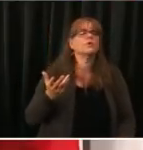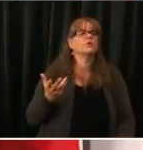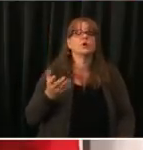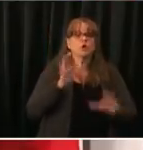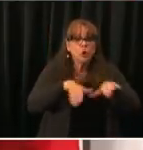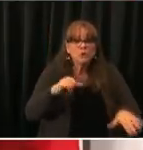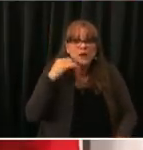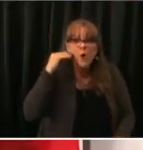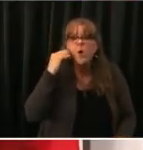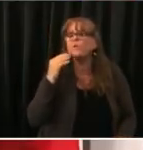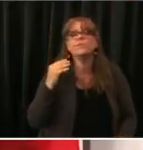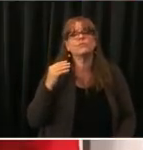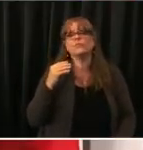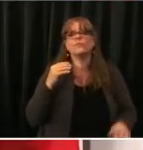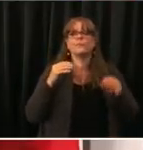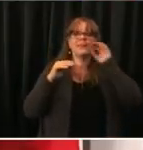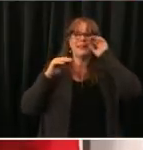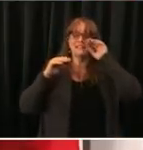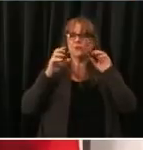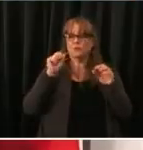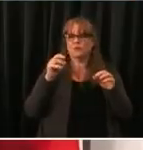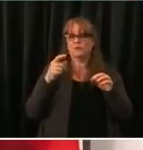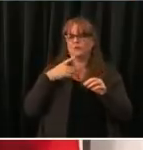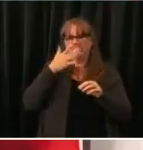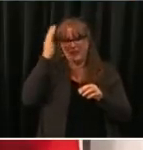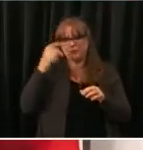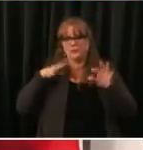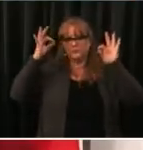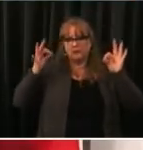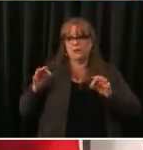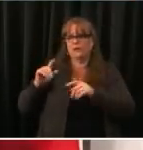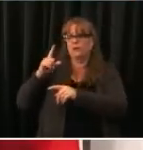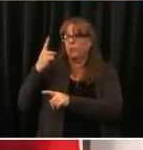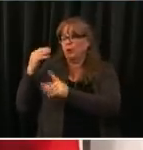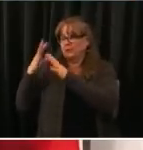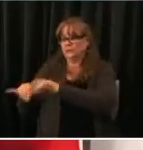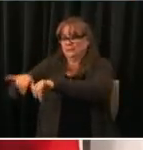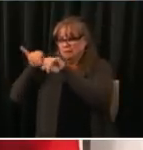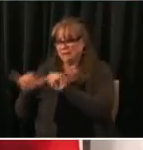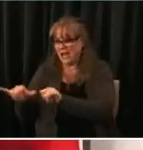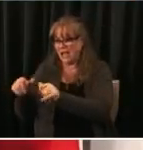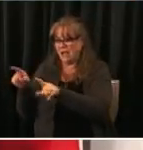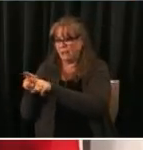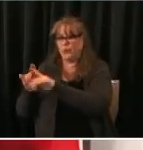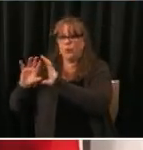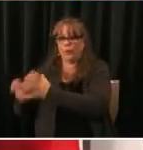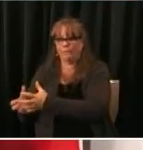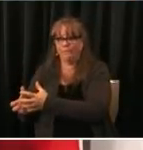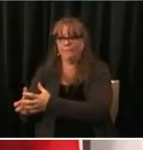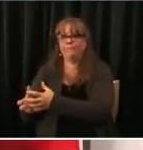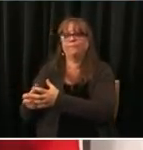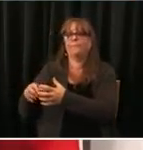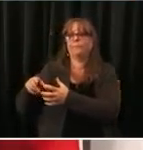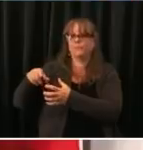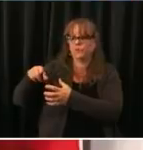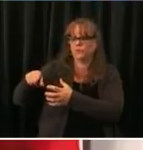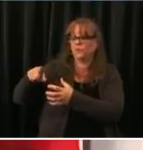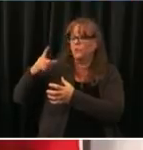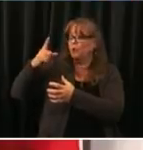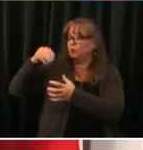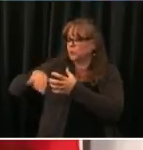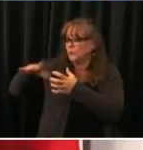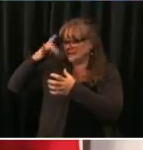will be out for 10 days, but the teacher will be able to be in person for the other 2 classes that he or she has. So very important progress